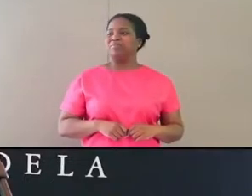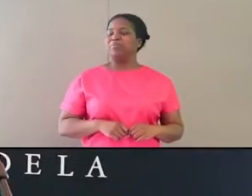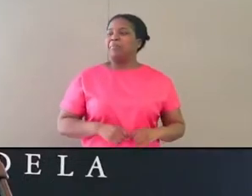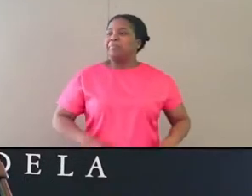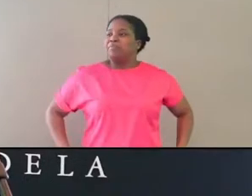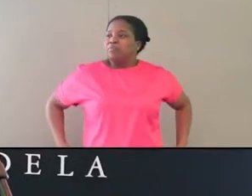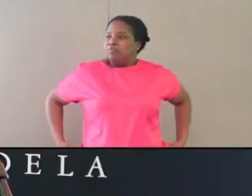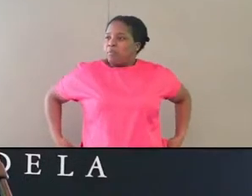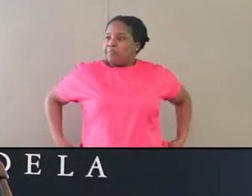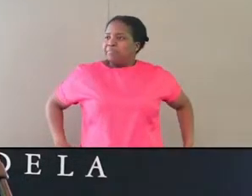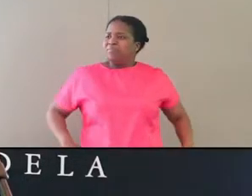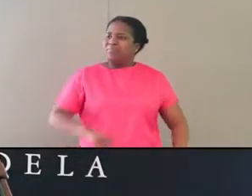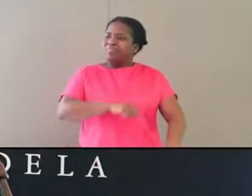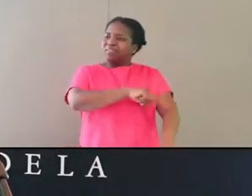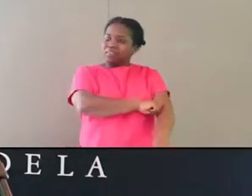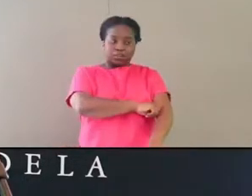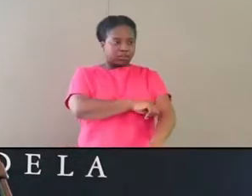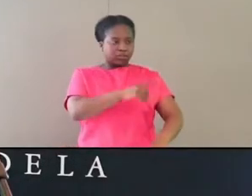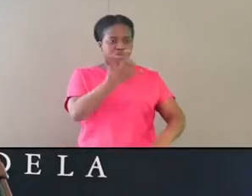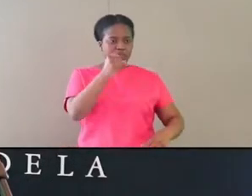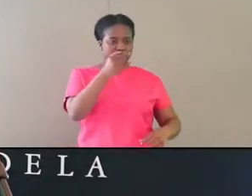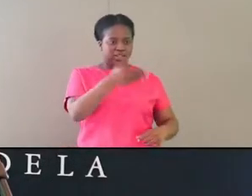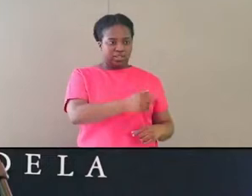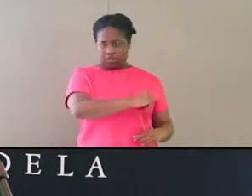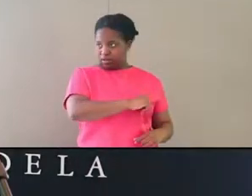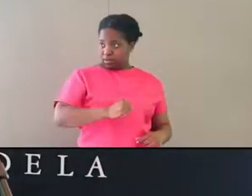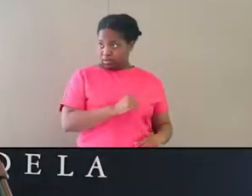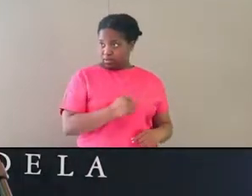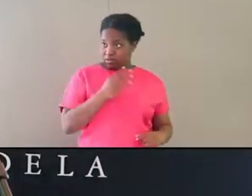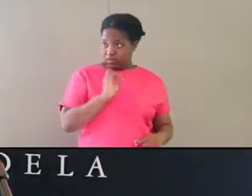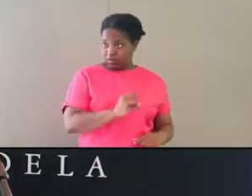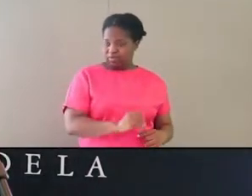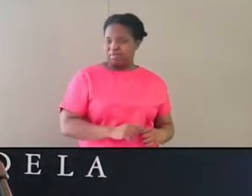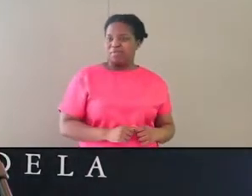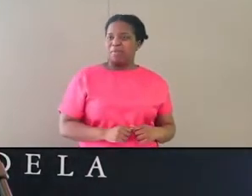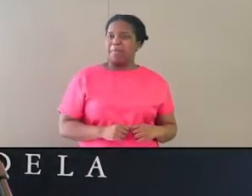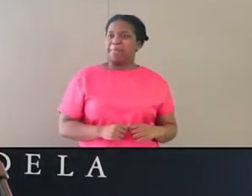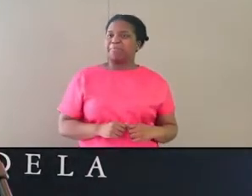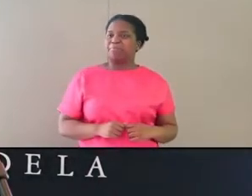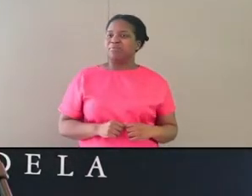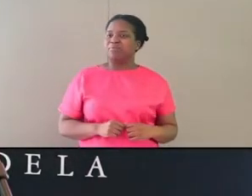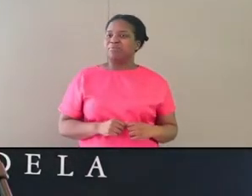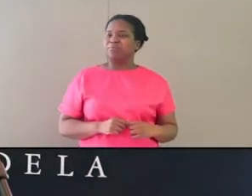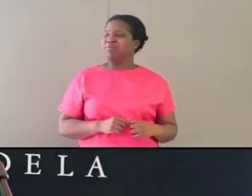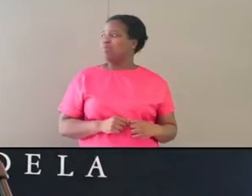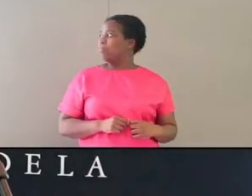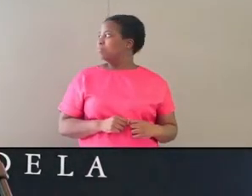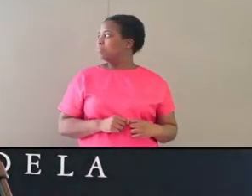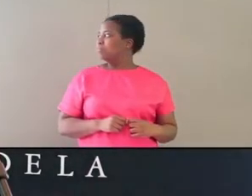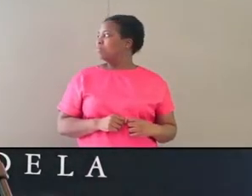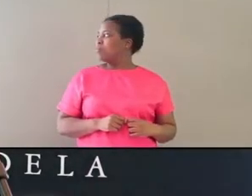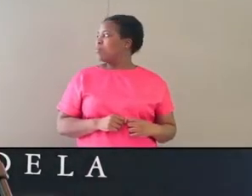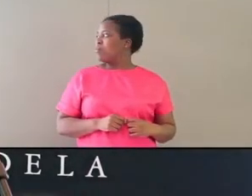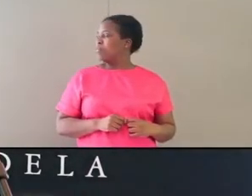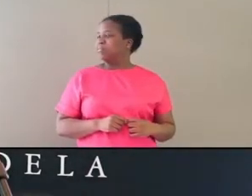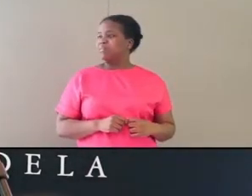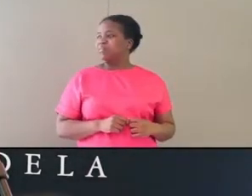just just pinch the person next to you and say are you still here just pinch them just a short small pitch